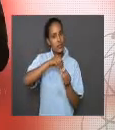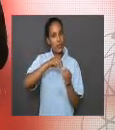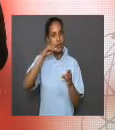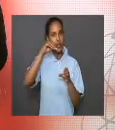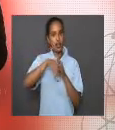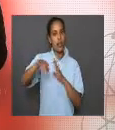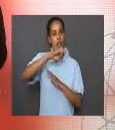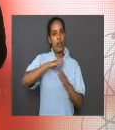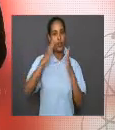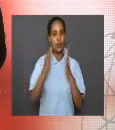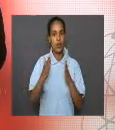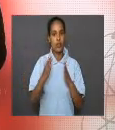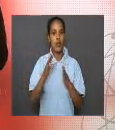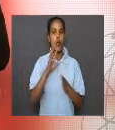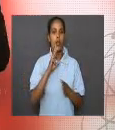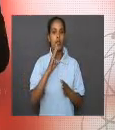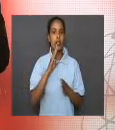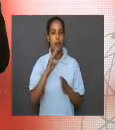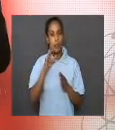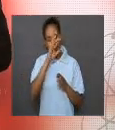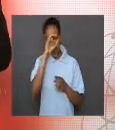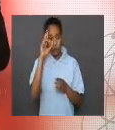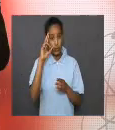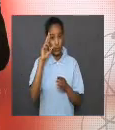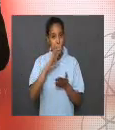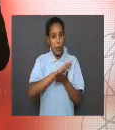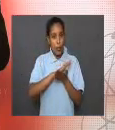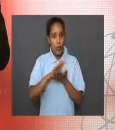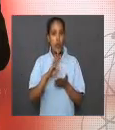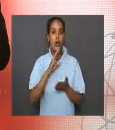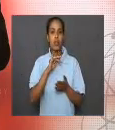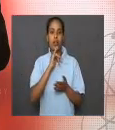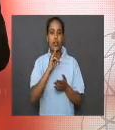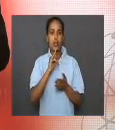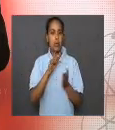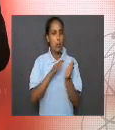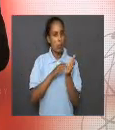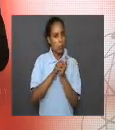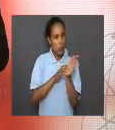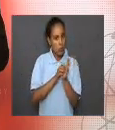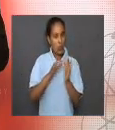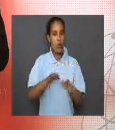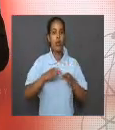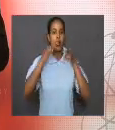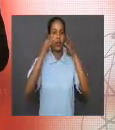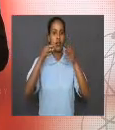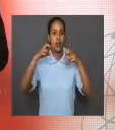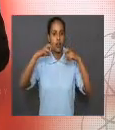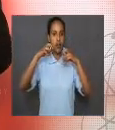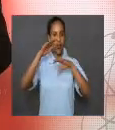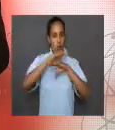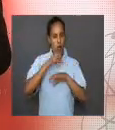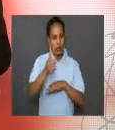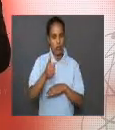the electrolysis of water because pure water is a poor conductor on its